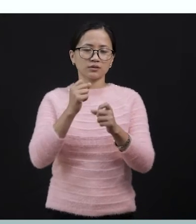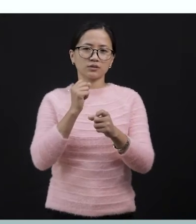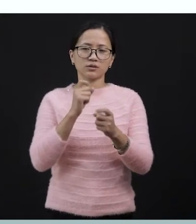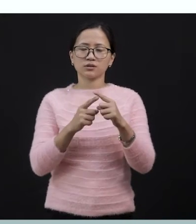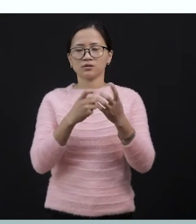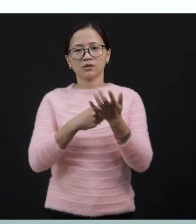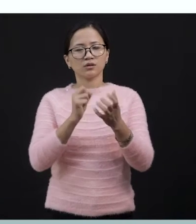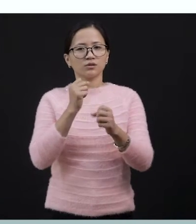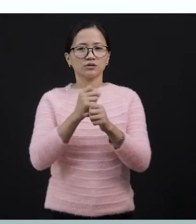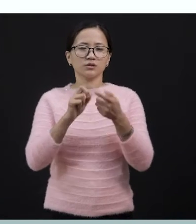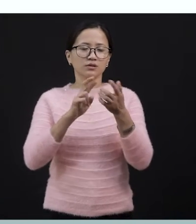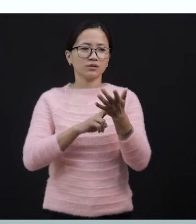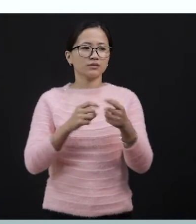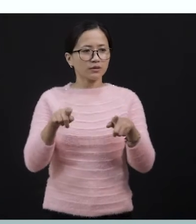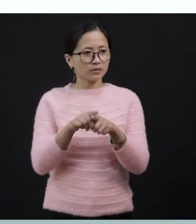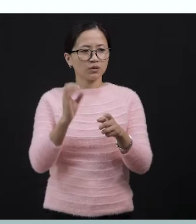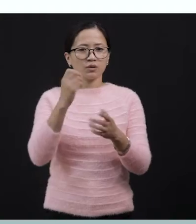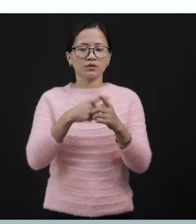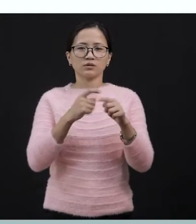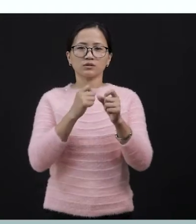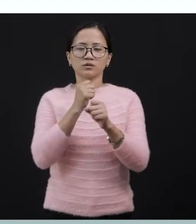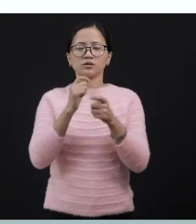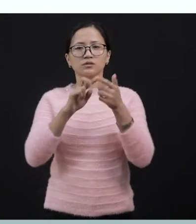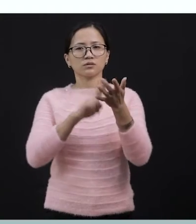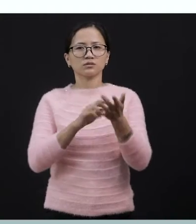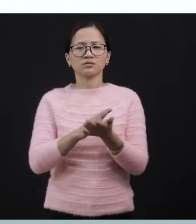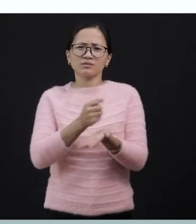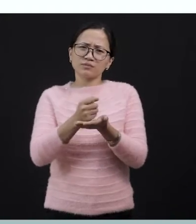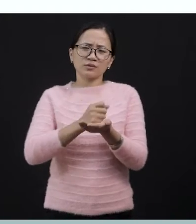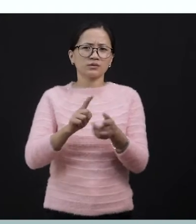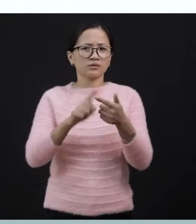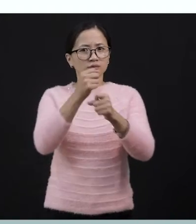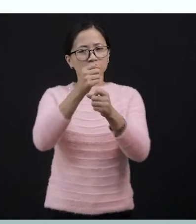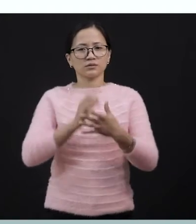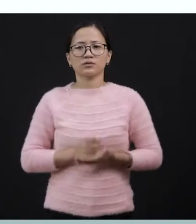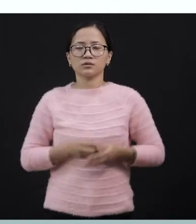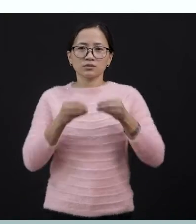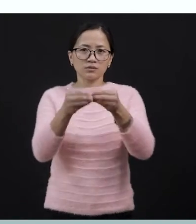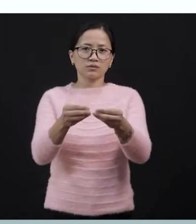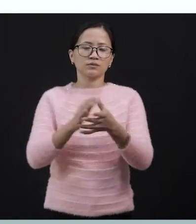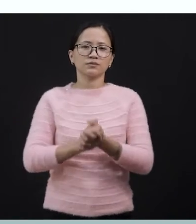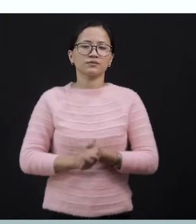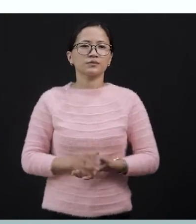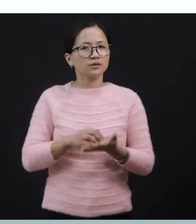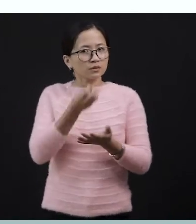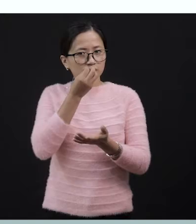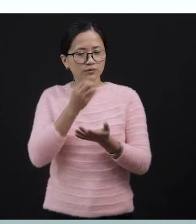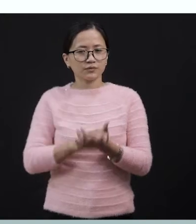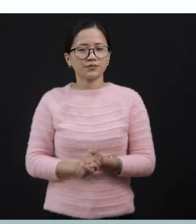and oxygen, right? Now let me give you this a practical example. When you eat